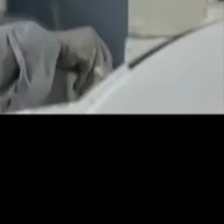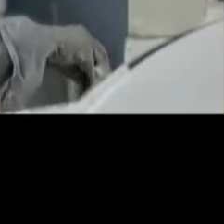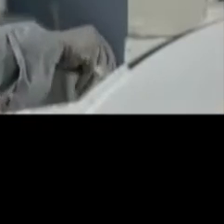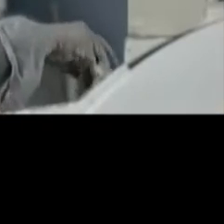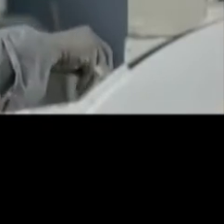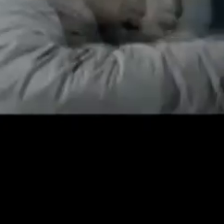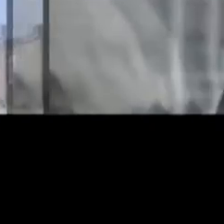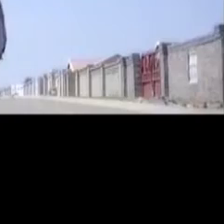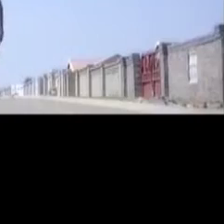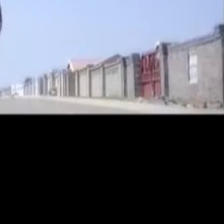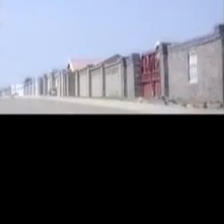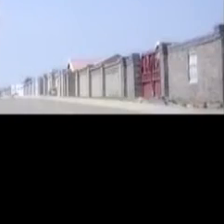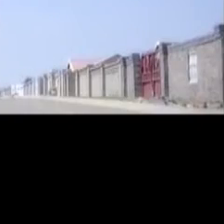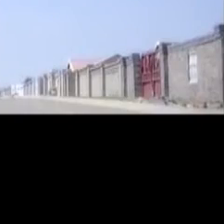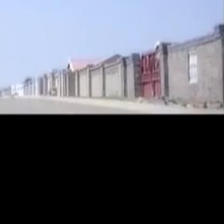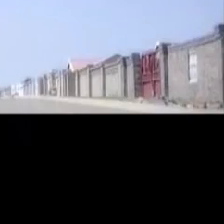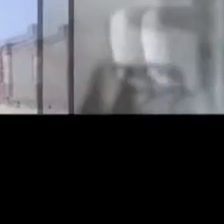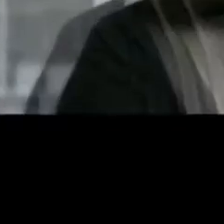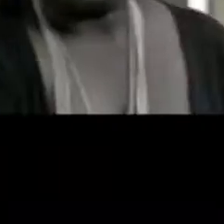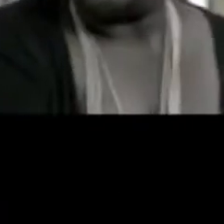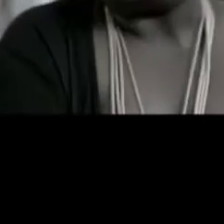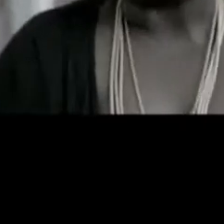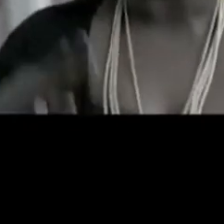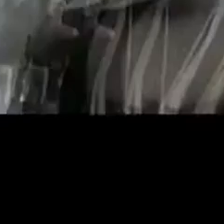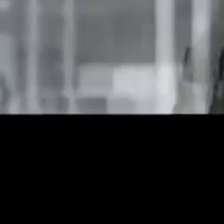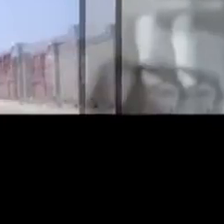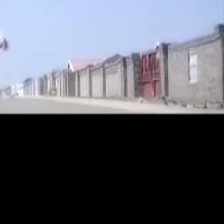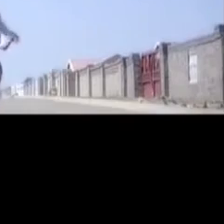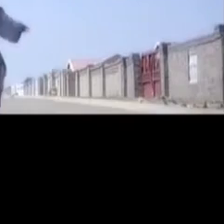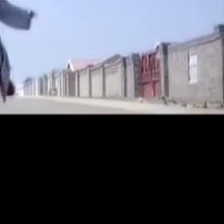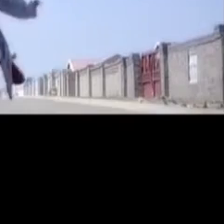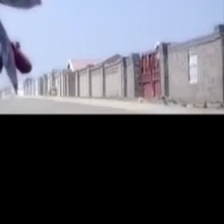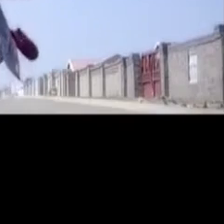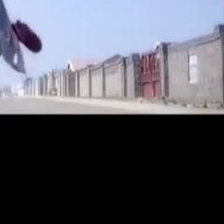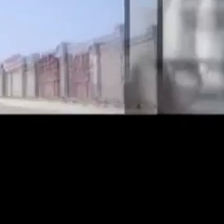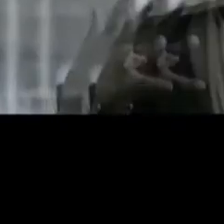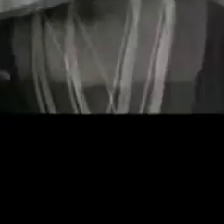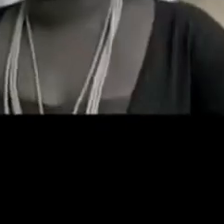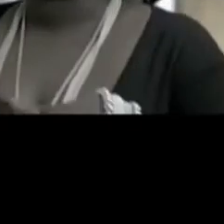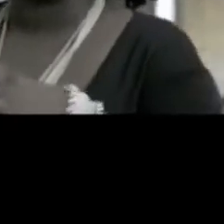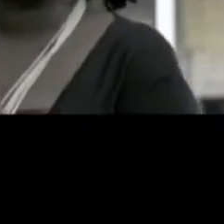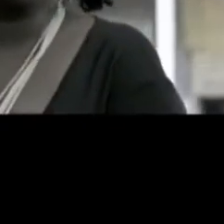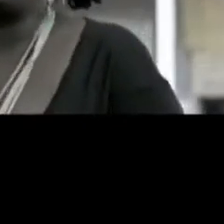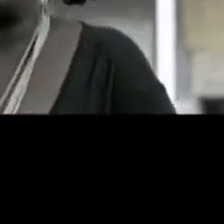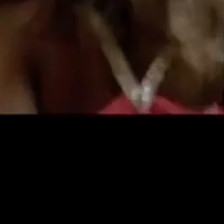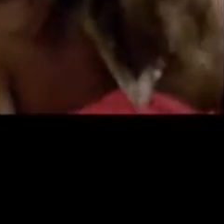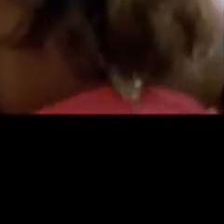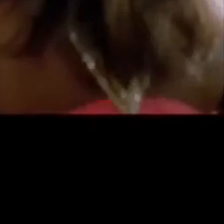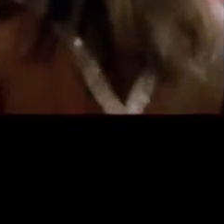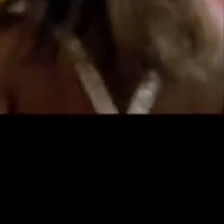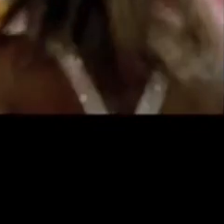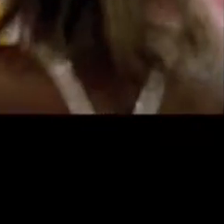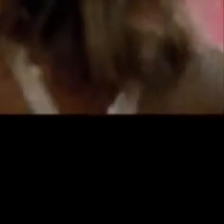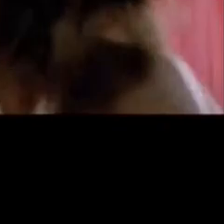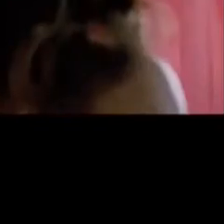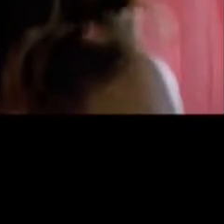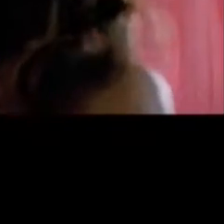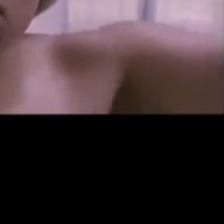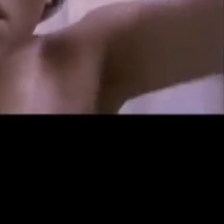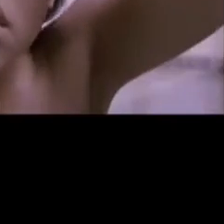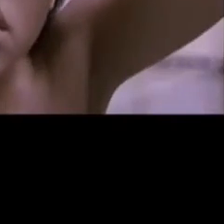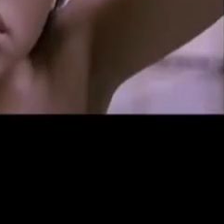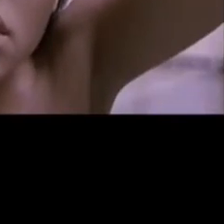leading female directors. No, ke ke ke se pela ne. But then ka tla ke mo hopola wa tsoba mo botsebeng, mo hopola wa ka